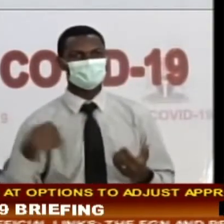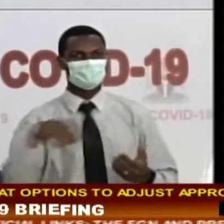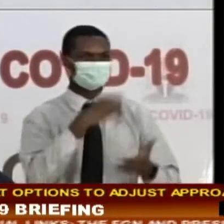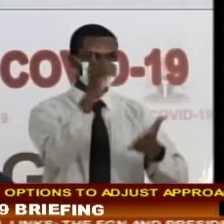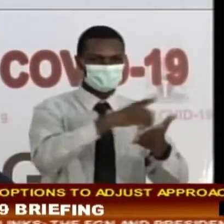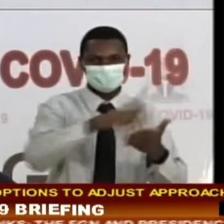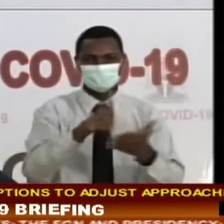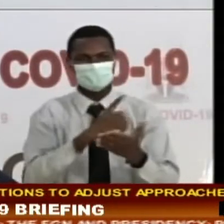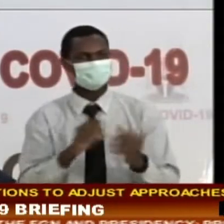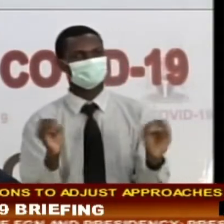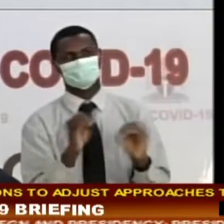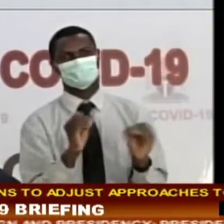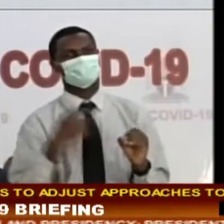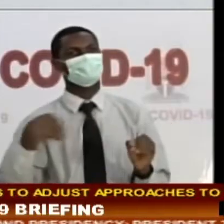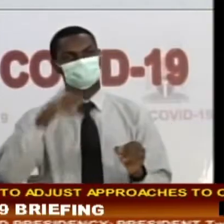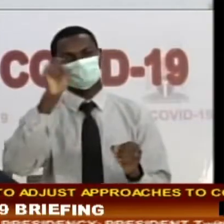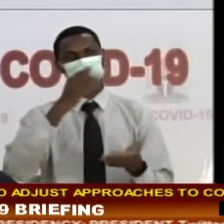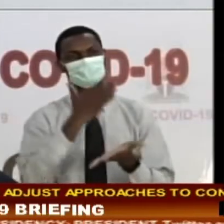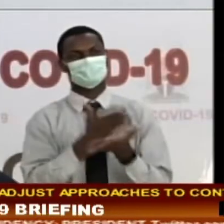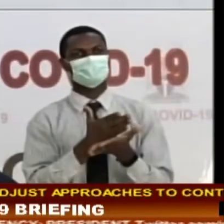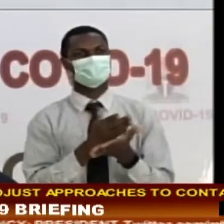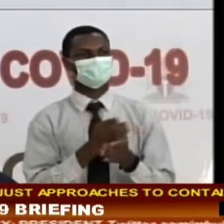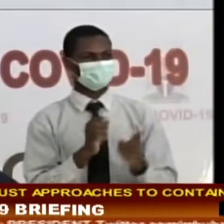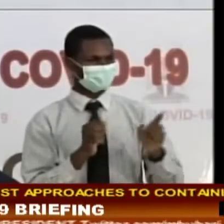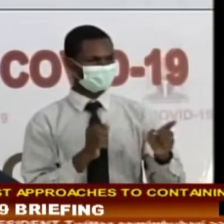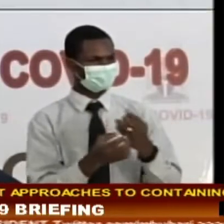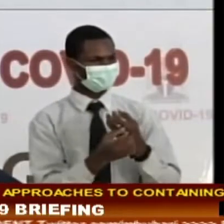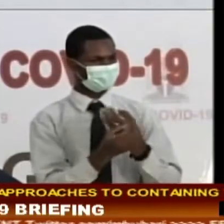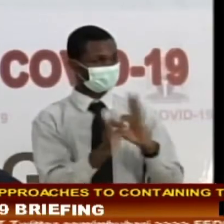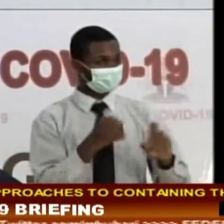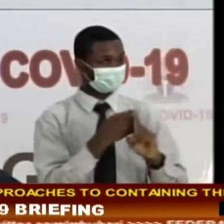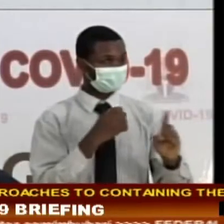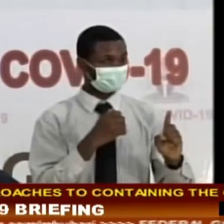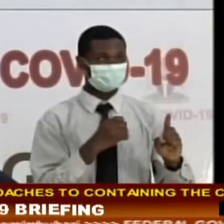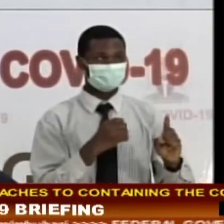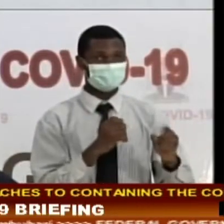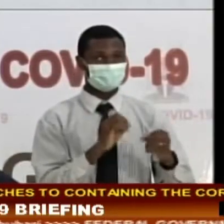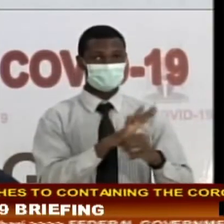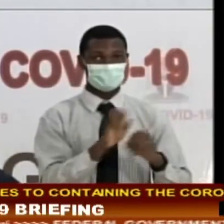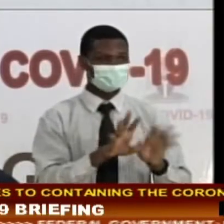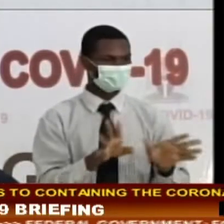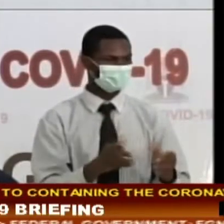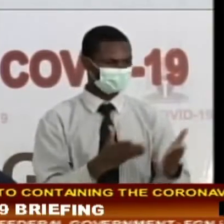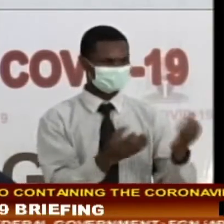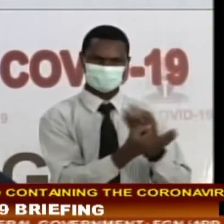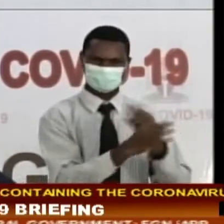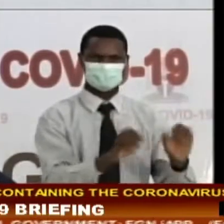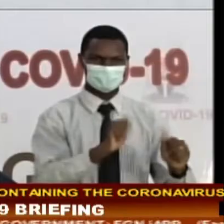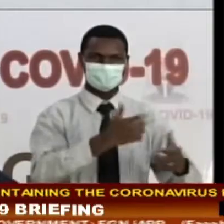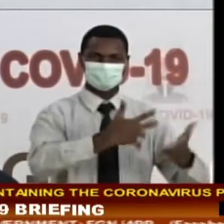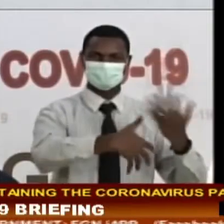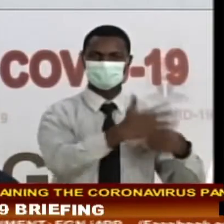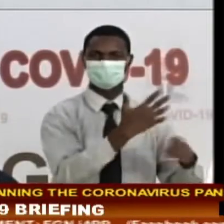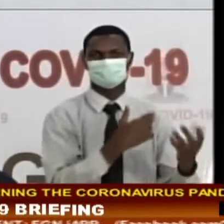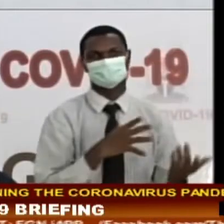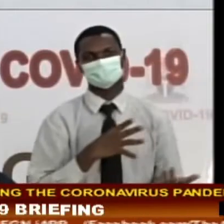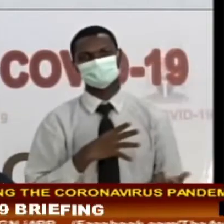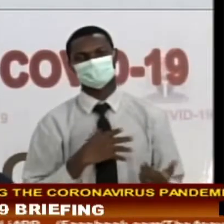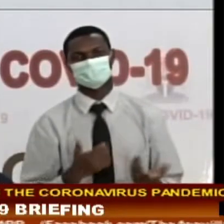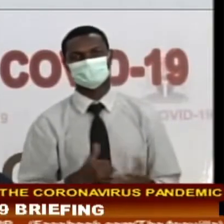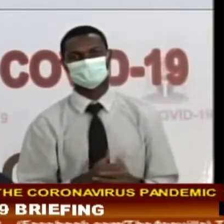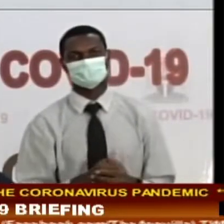infection once you recover from covid the data is pretty robust that antibody levels are very likely to